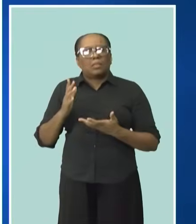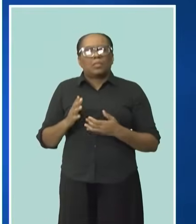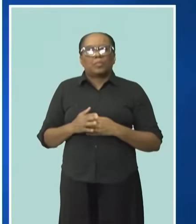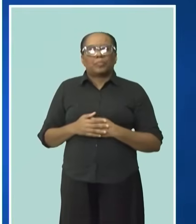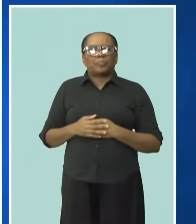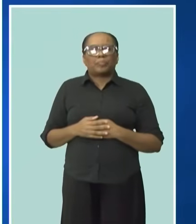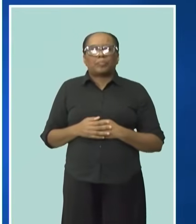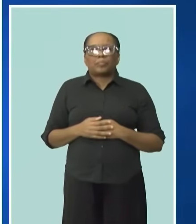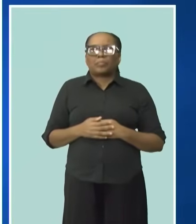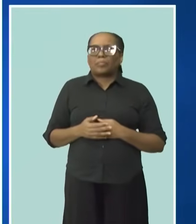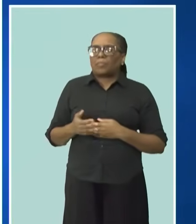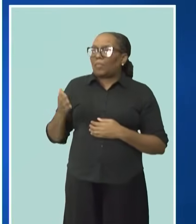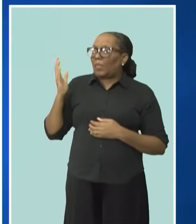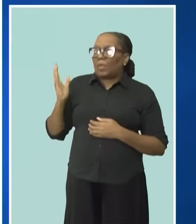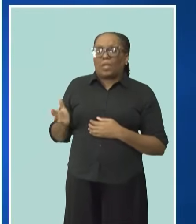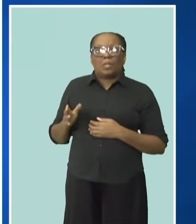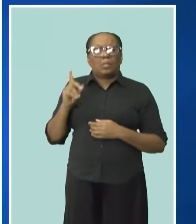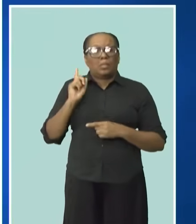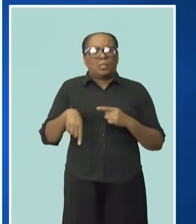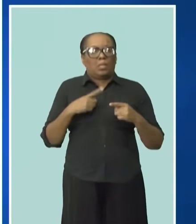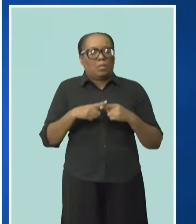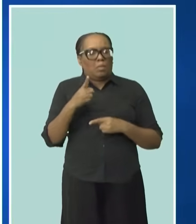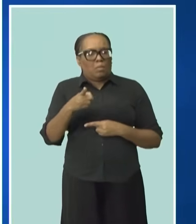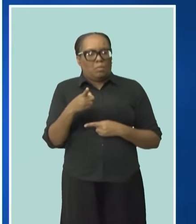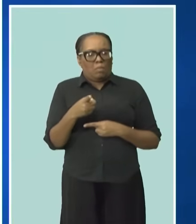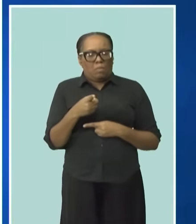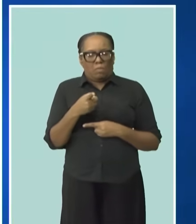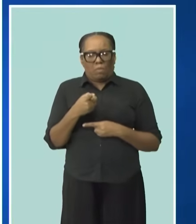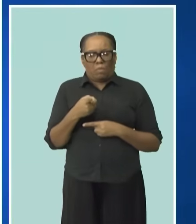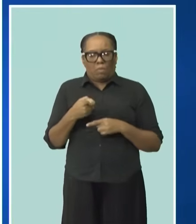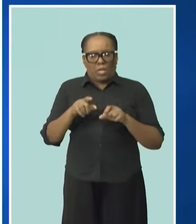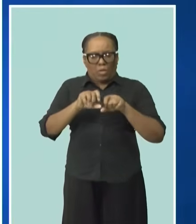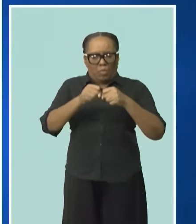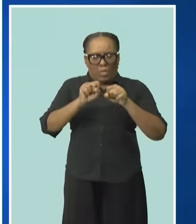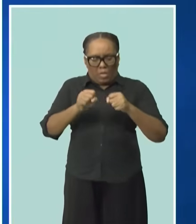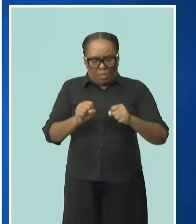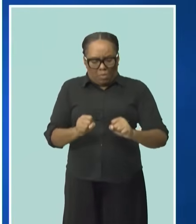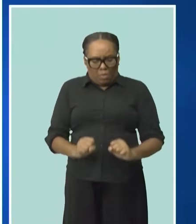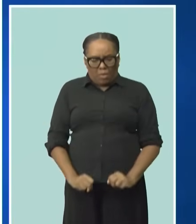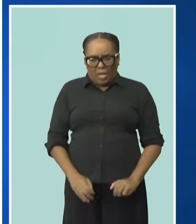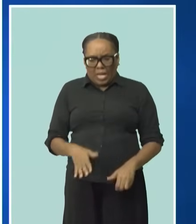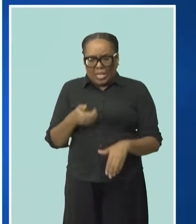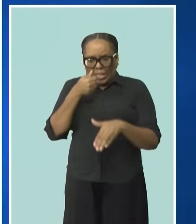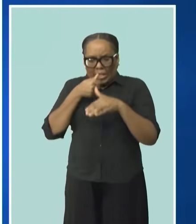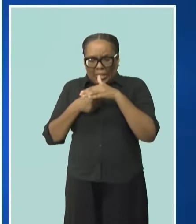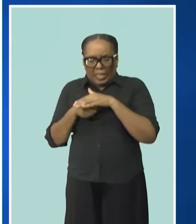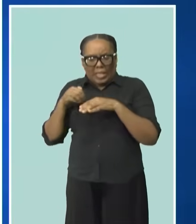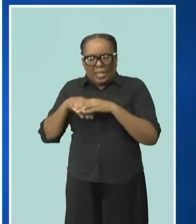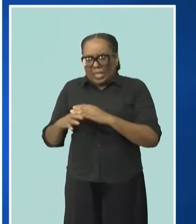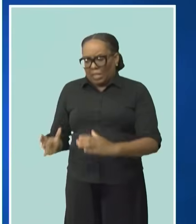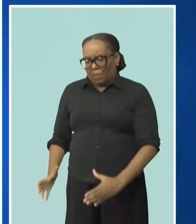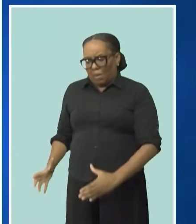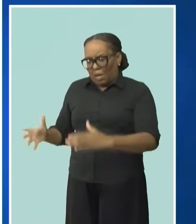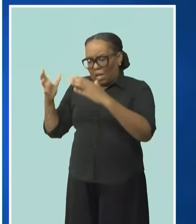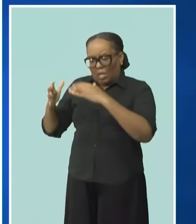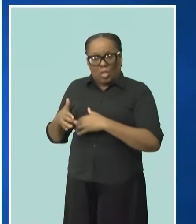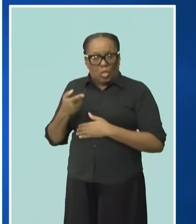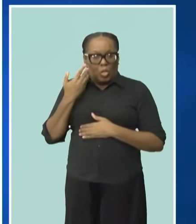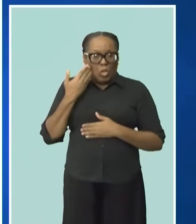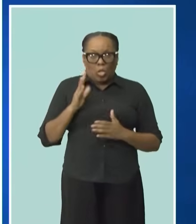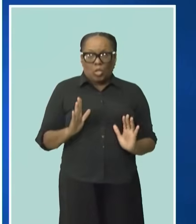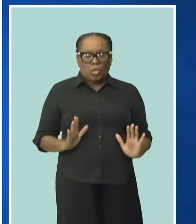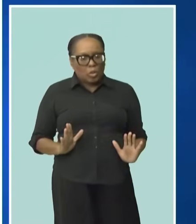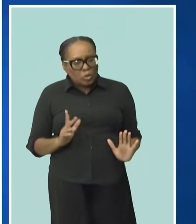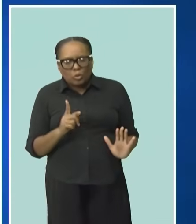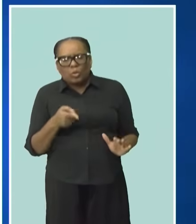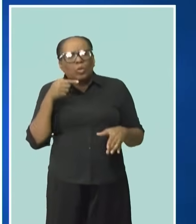break down a gun into the constituent parts and you hide it into barrels coming in, or you can't always distinguish things. So when you